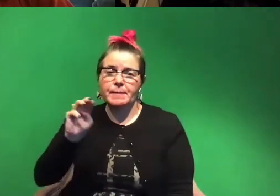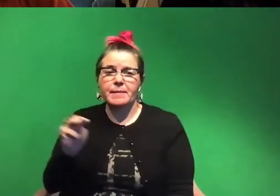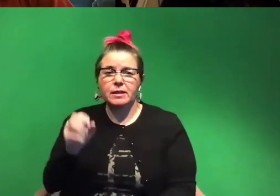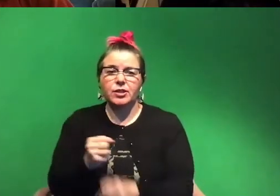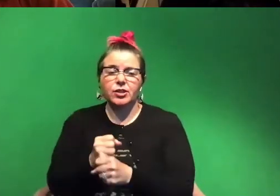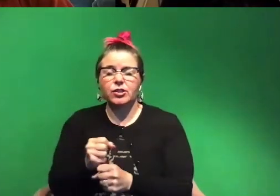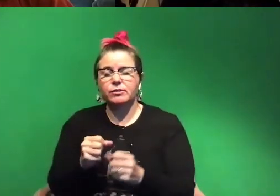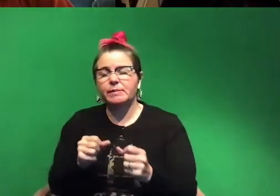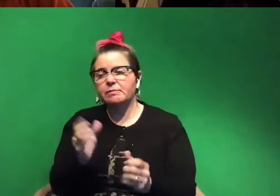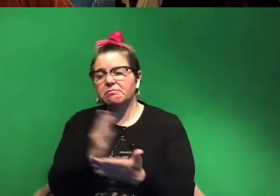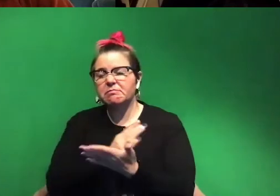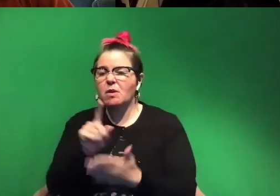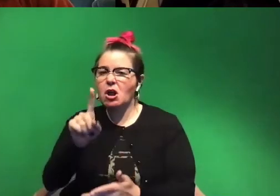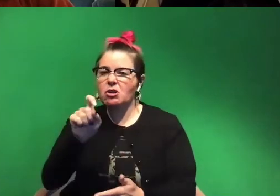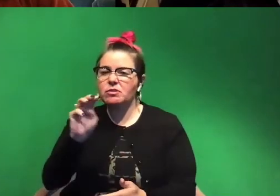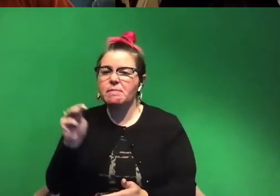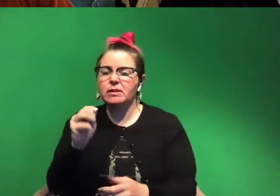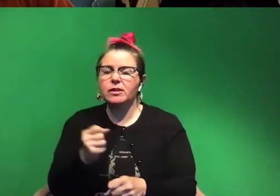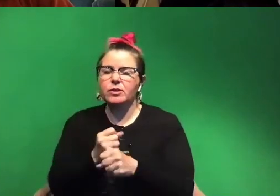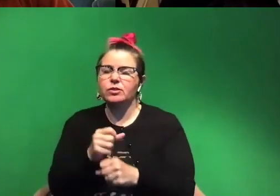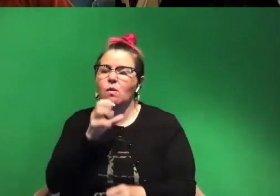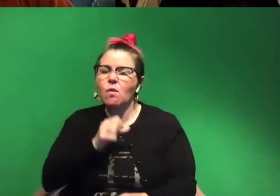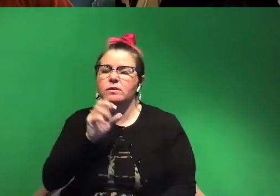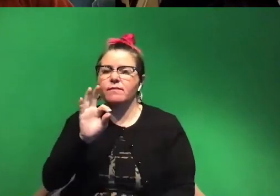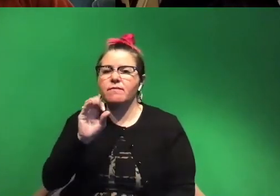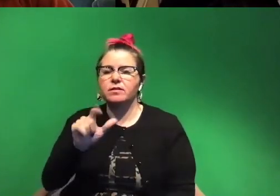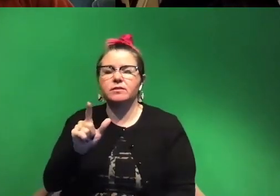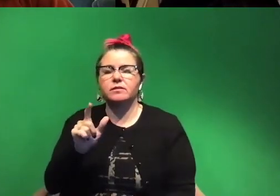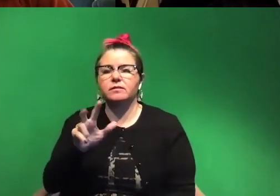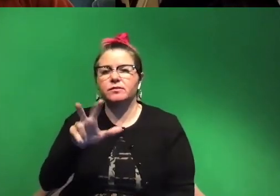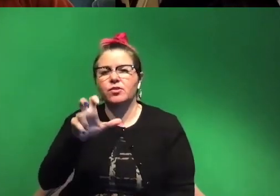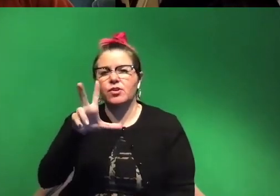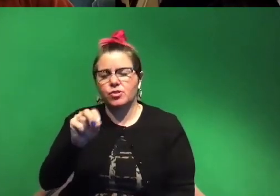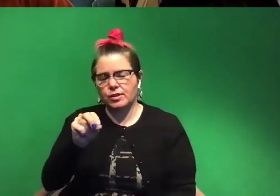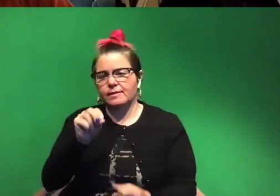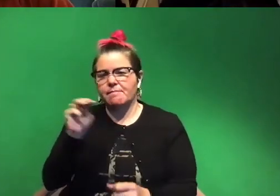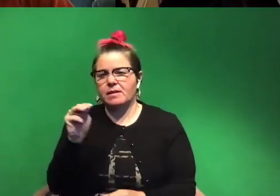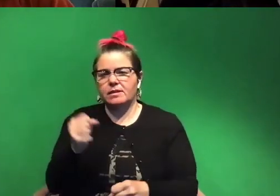million years is the oldest fossil, I believe, was dated back to 330 million years.